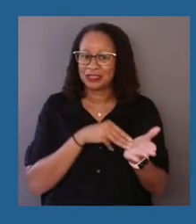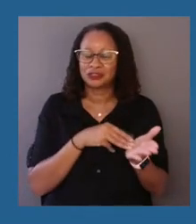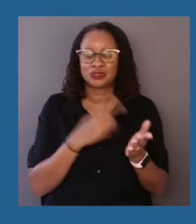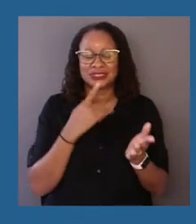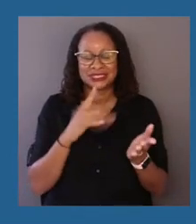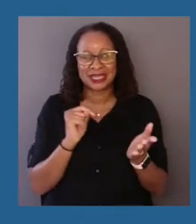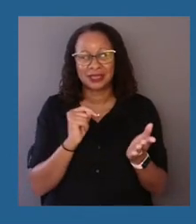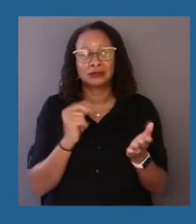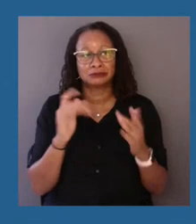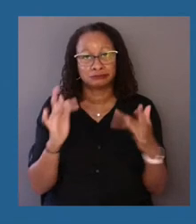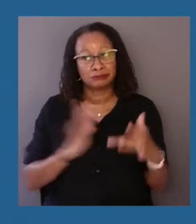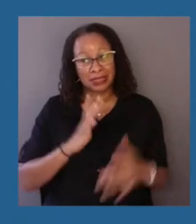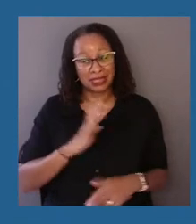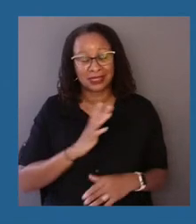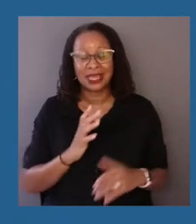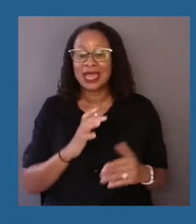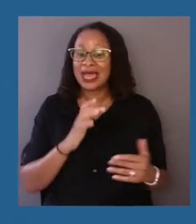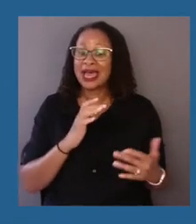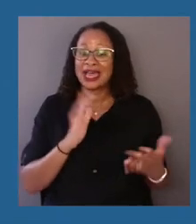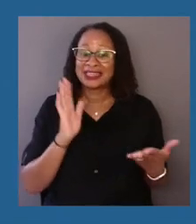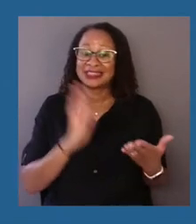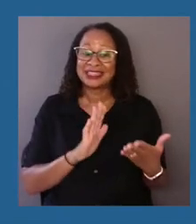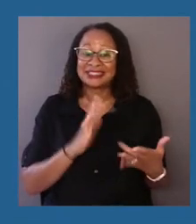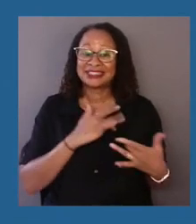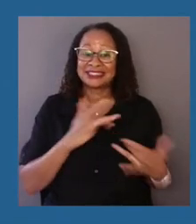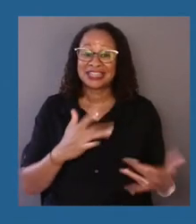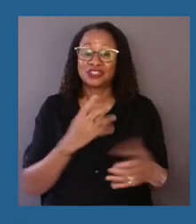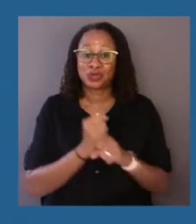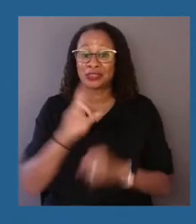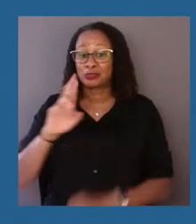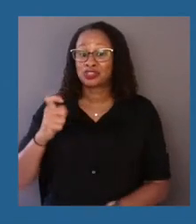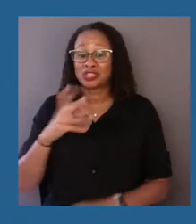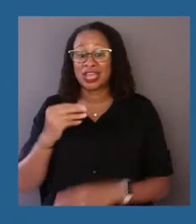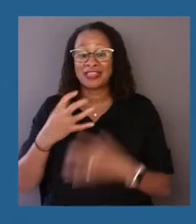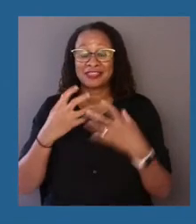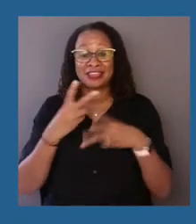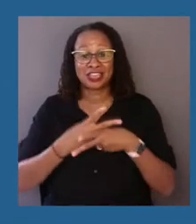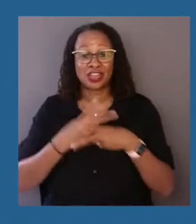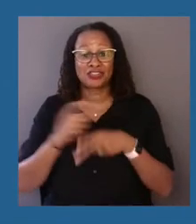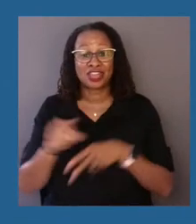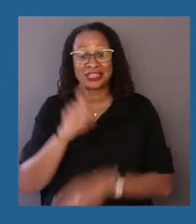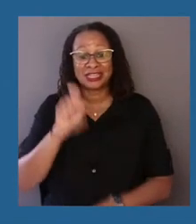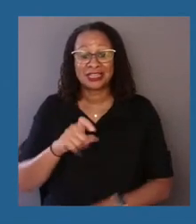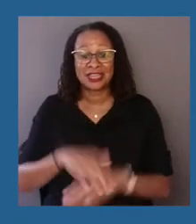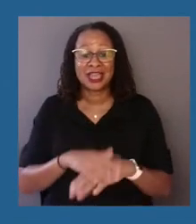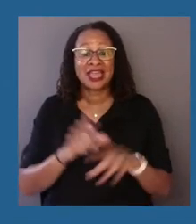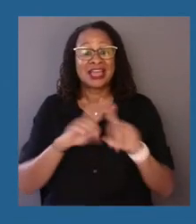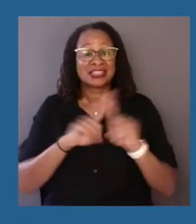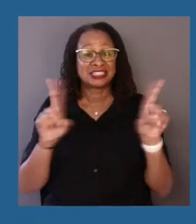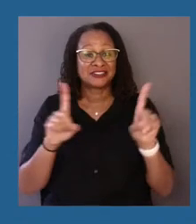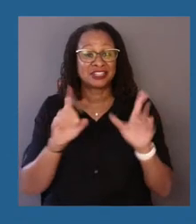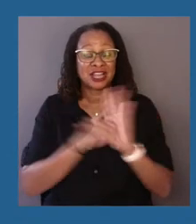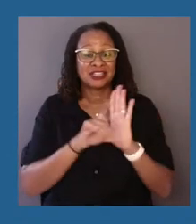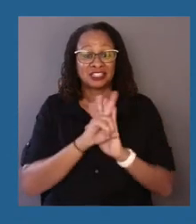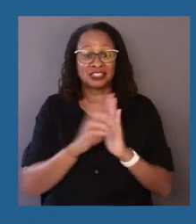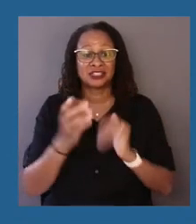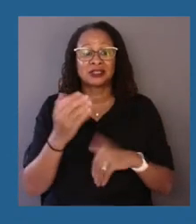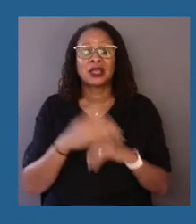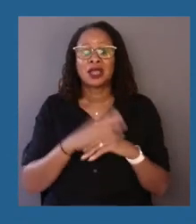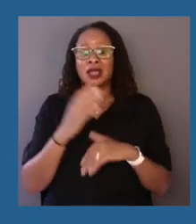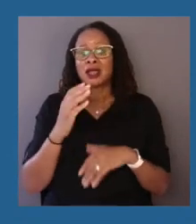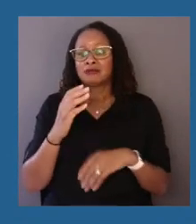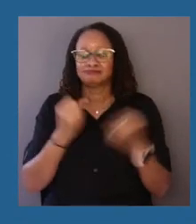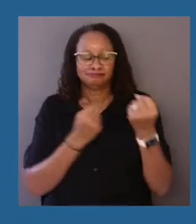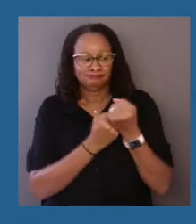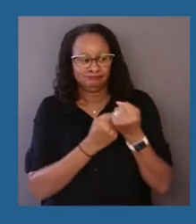mildly, and less likely to get the prescriptions and the care that they need. So the differences that were identified understate the mental health